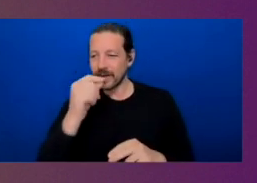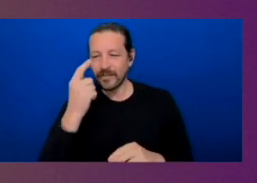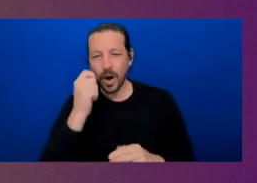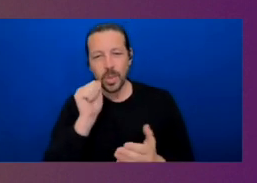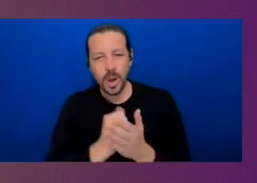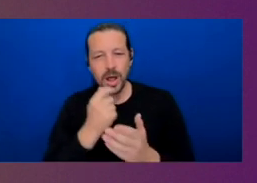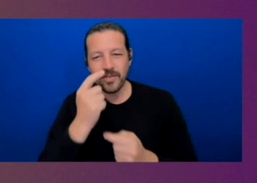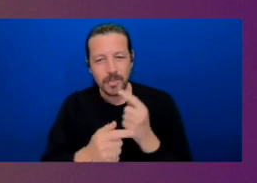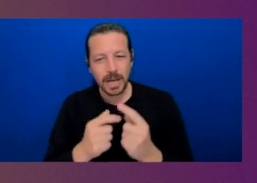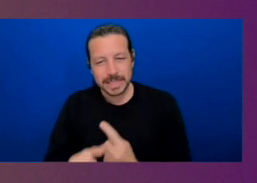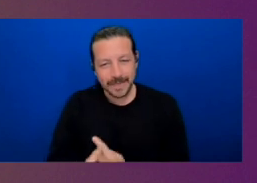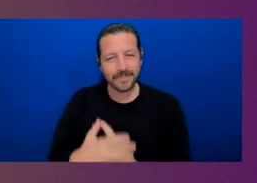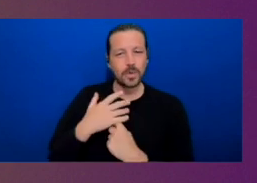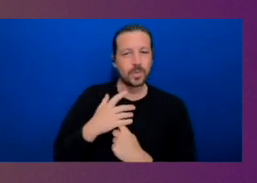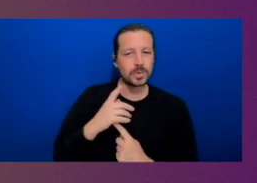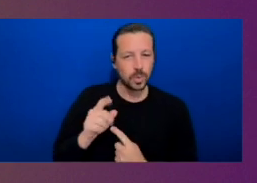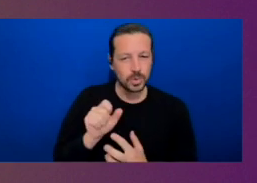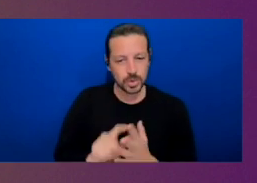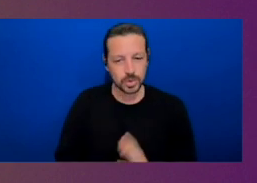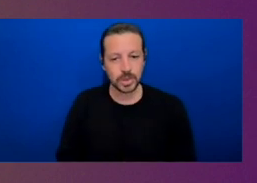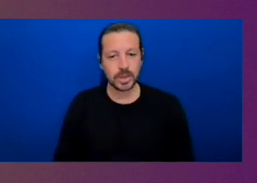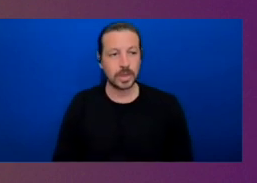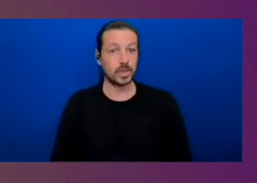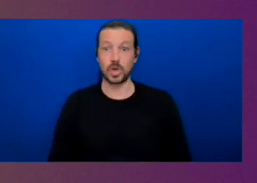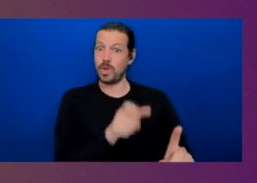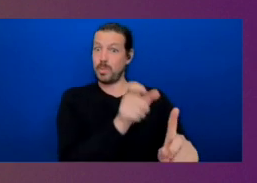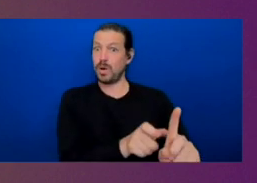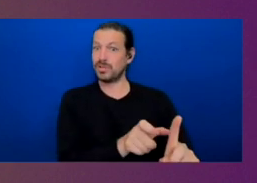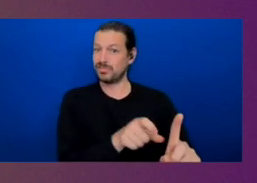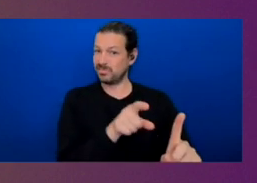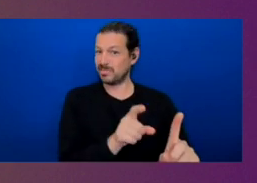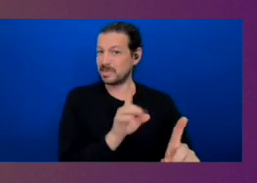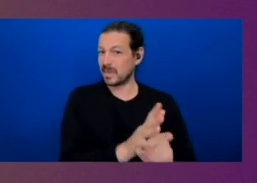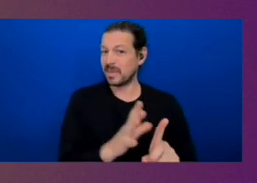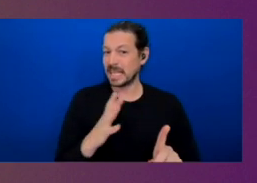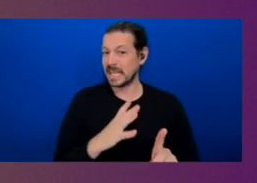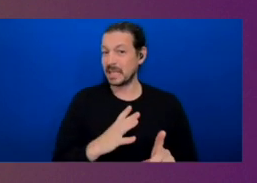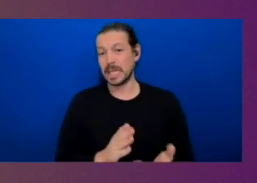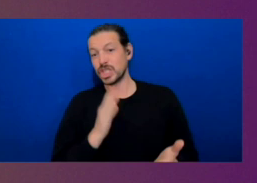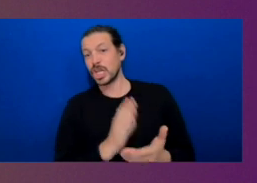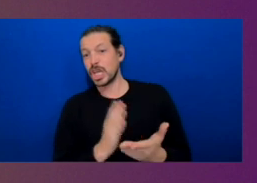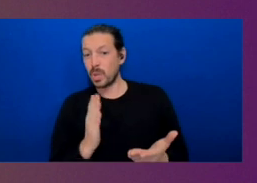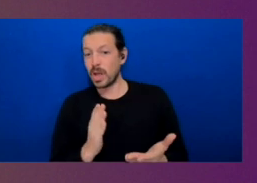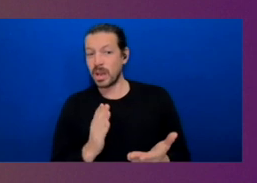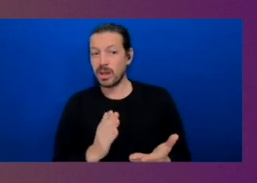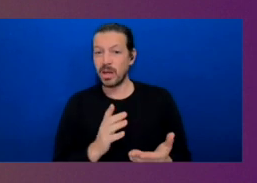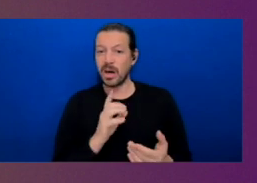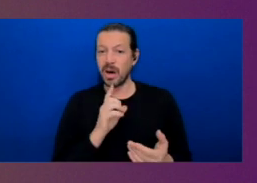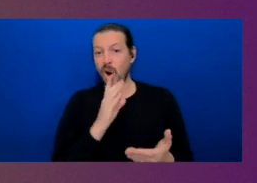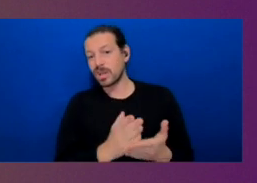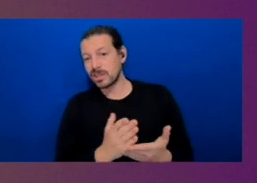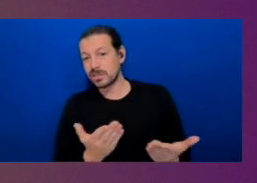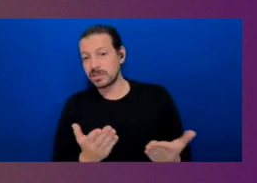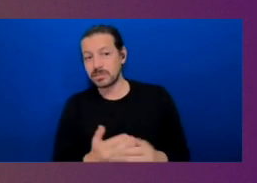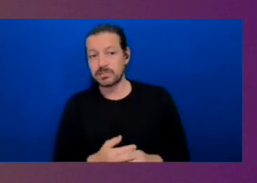you're doing. So the person just needs to be genuine, authentic, honest, look for good as well as bad.